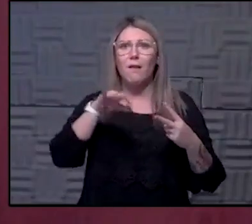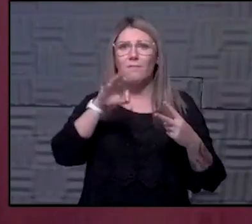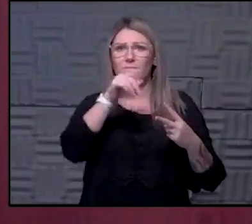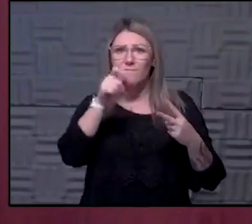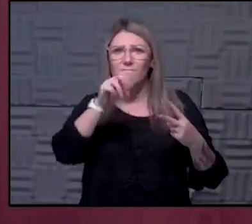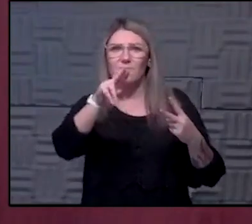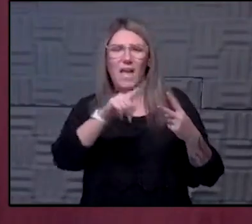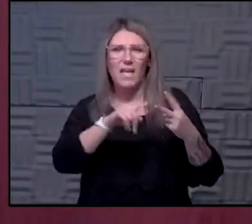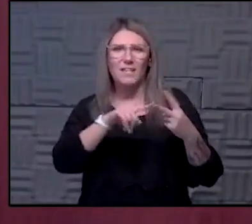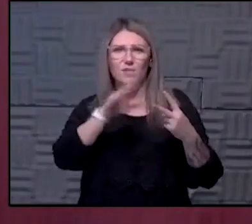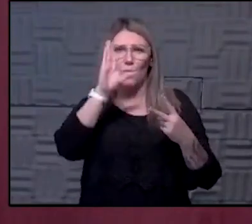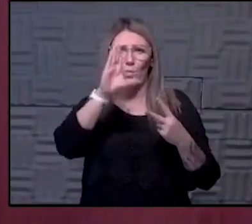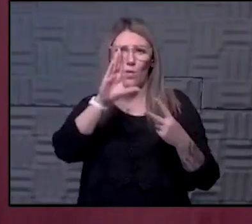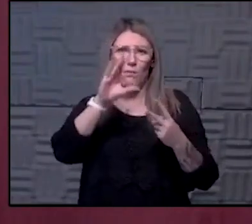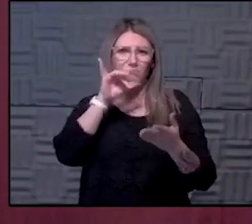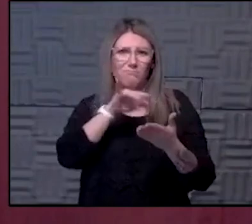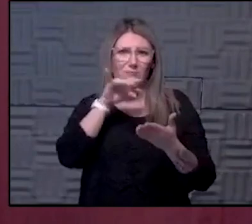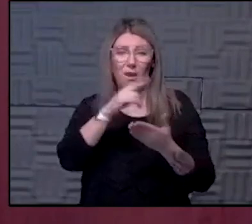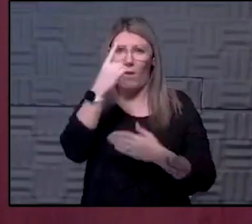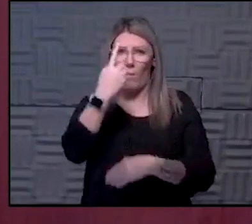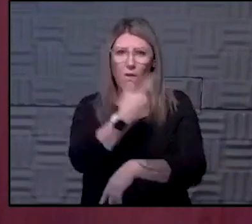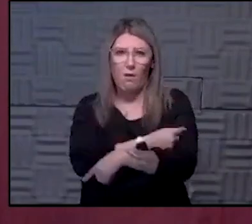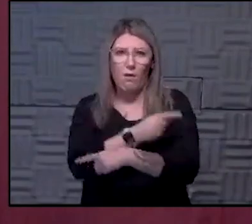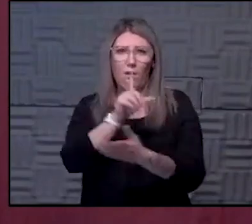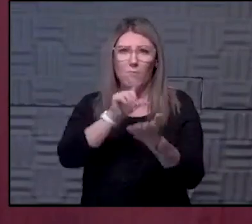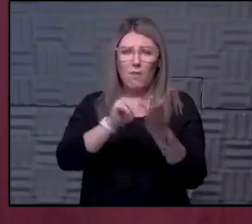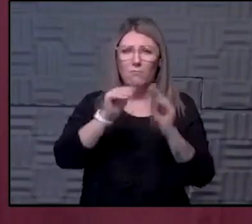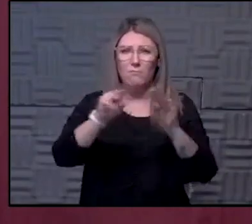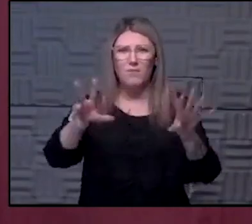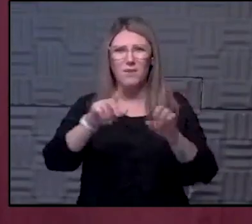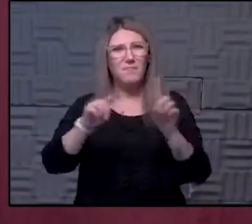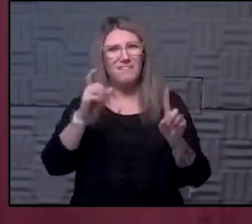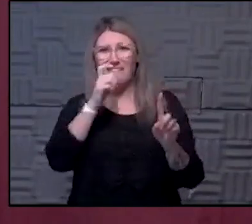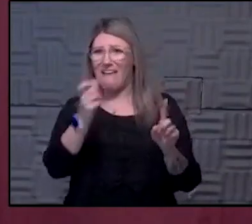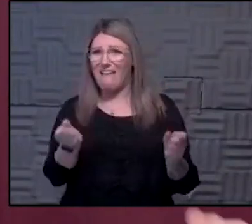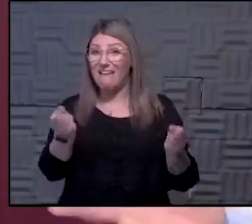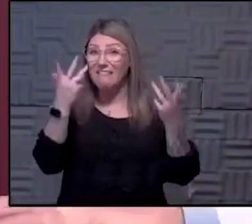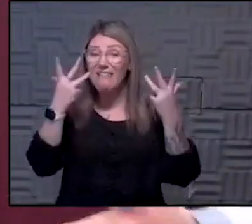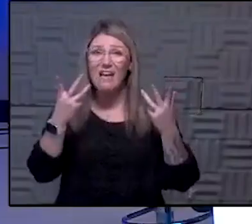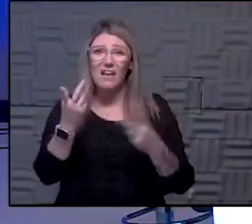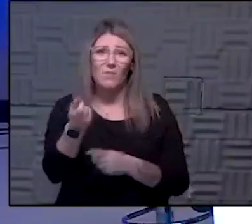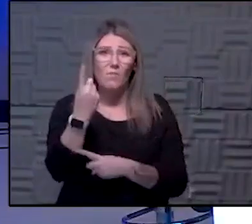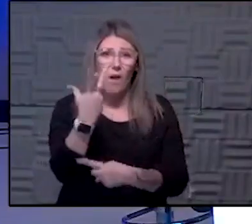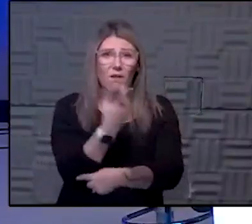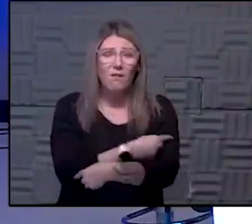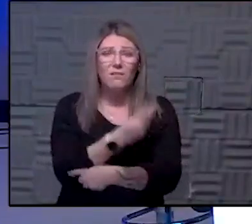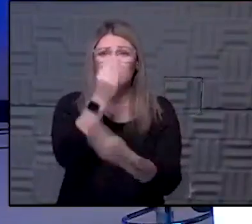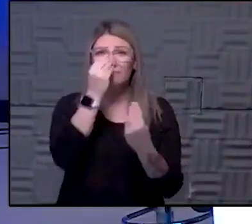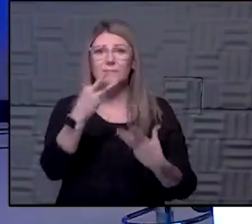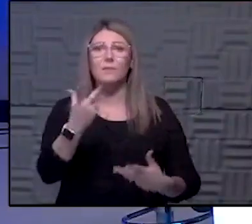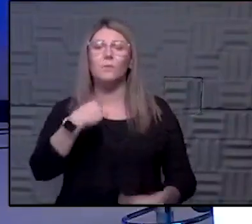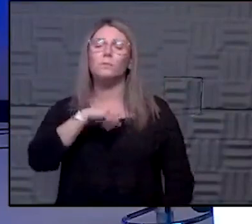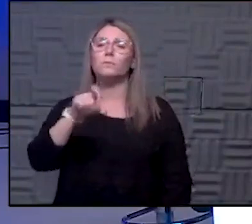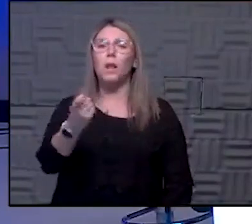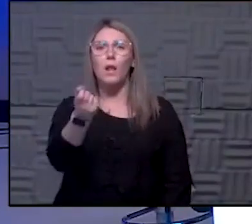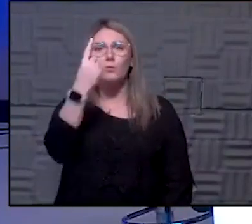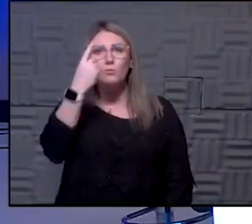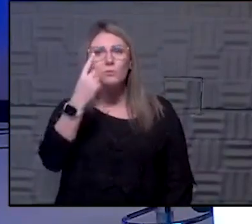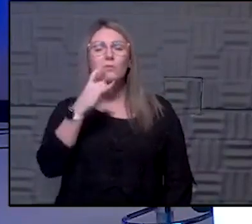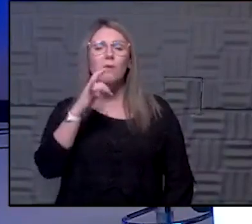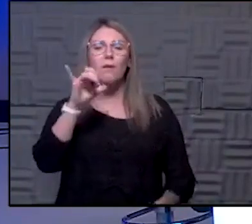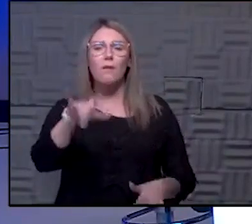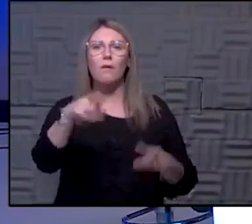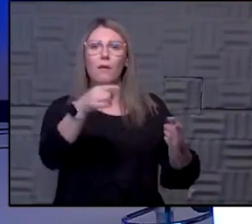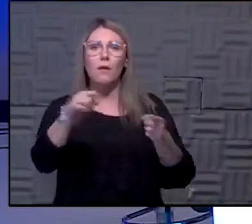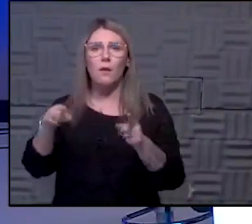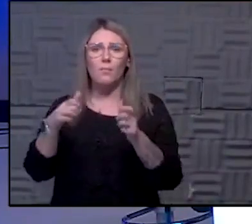this summer, but I don't think we'd have a lot of 1-dose data about Pfizer and Moderna. Yeah, I think we have to understand, and this happens